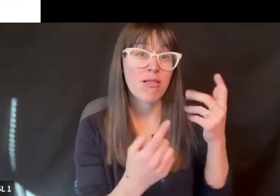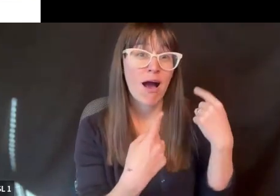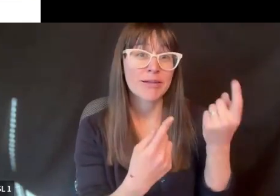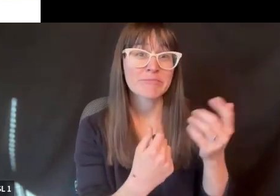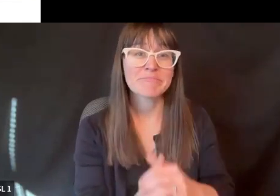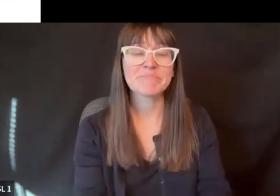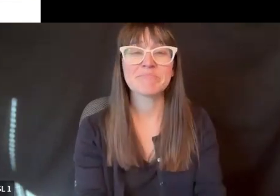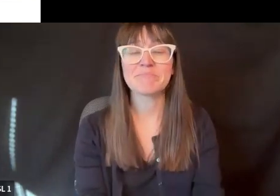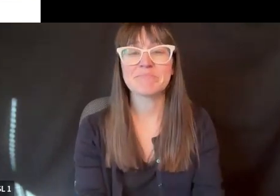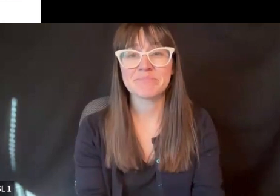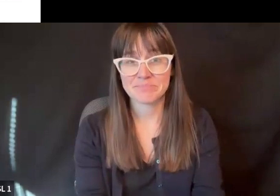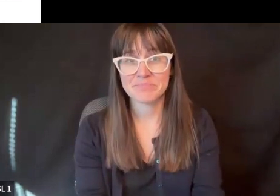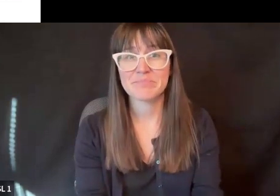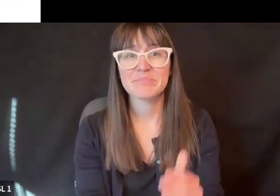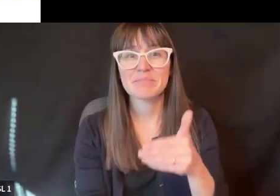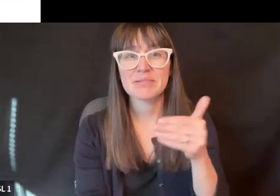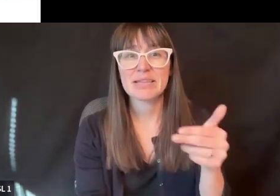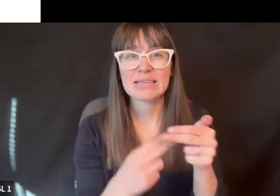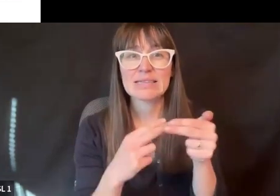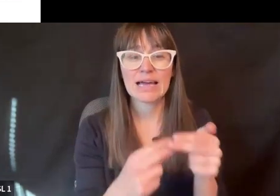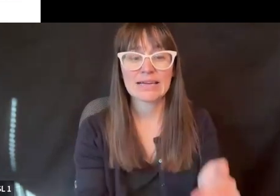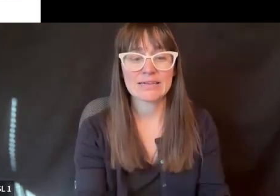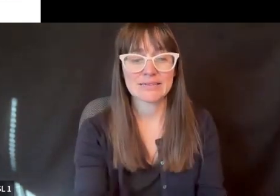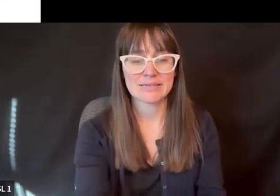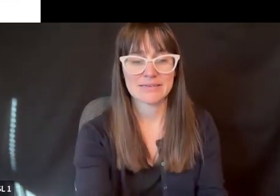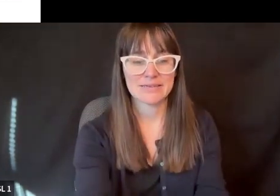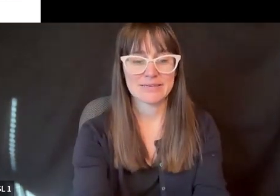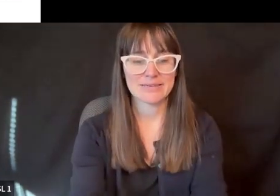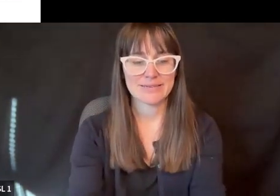we've learned quite a bit. Next slide.